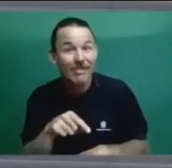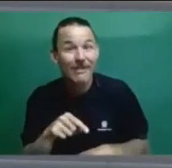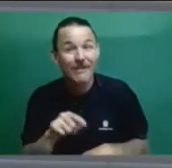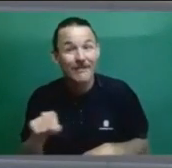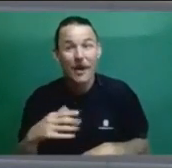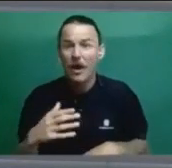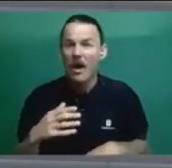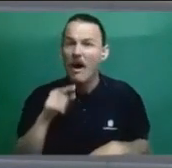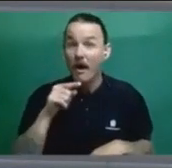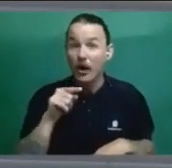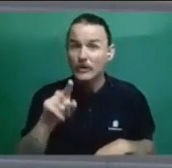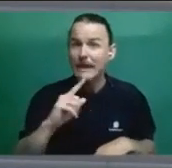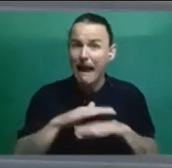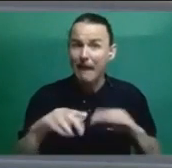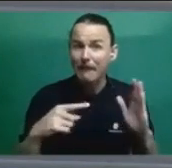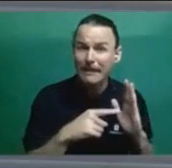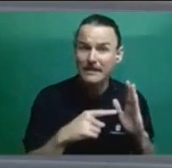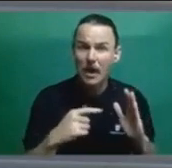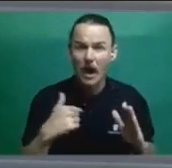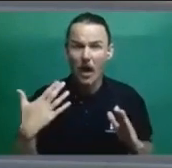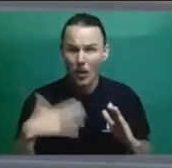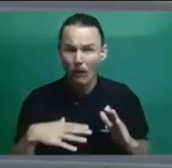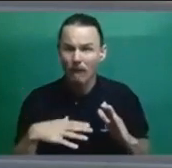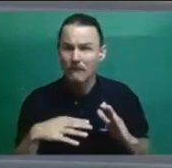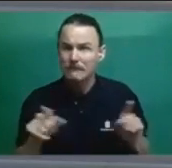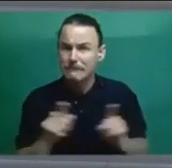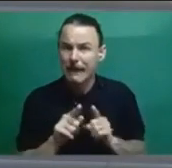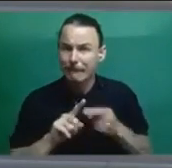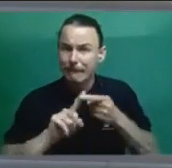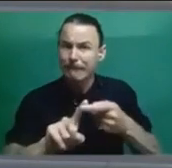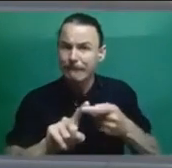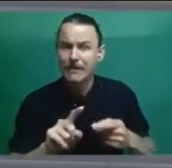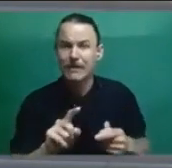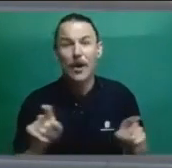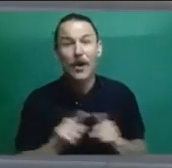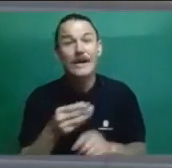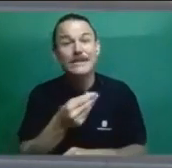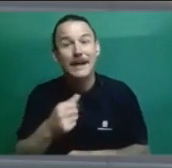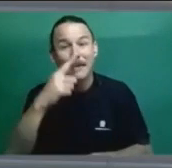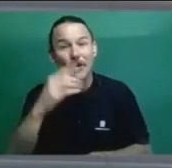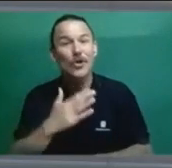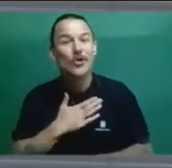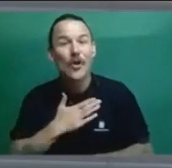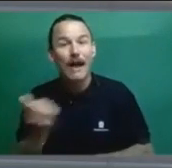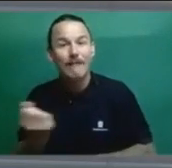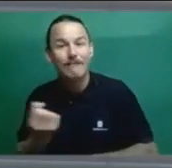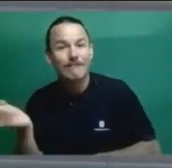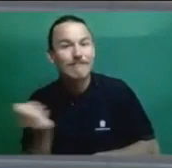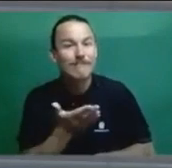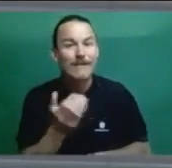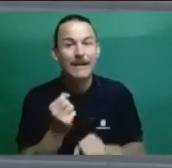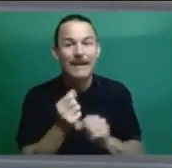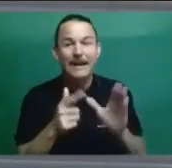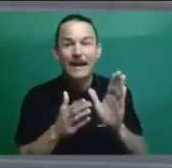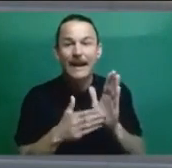And there's, I could probably give a number of examples of that. So, you know, some people don't like gambling and they would like it to remain prohibited. Some people